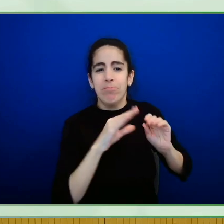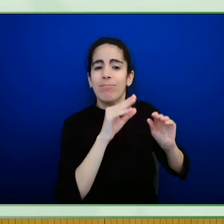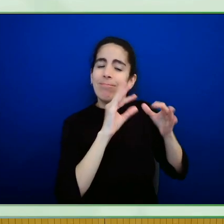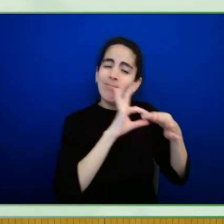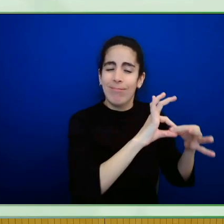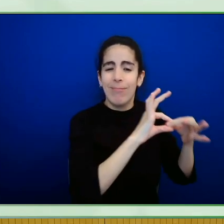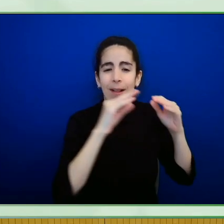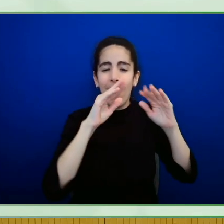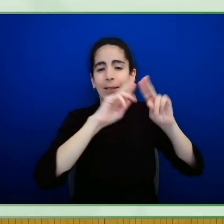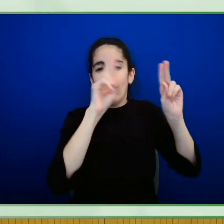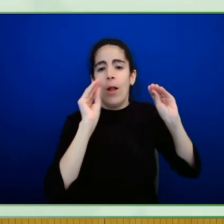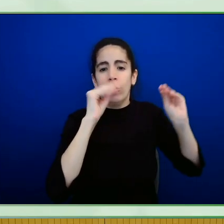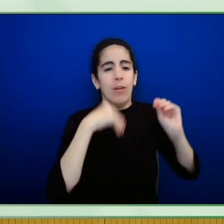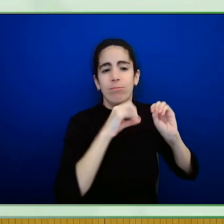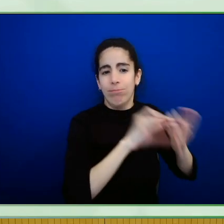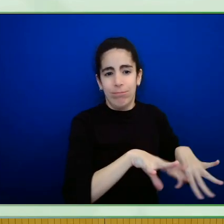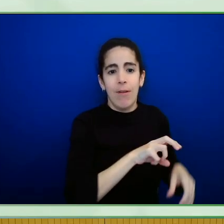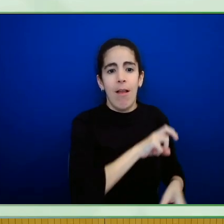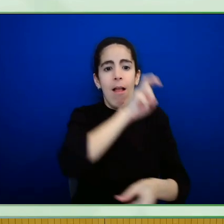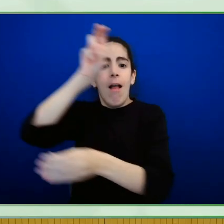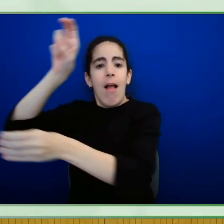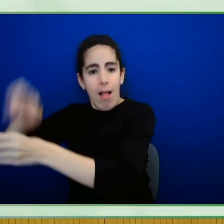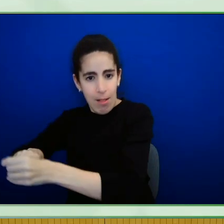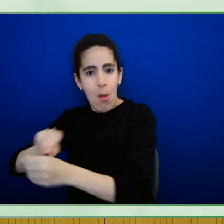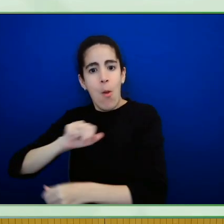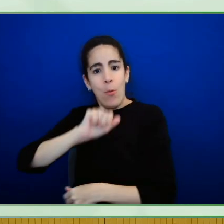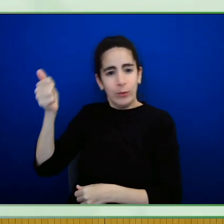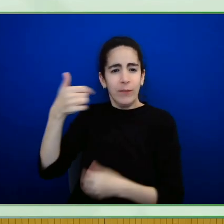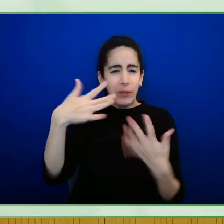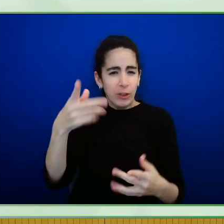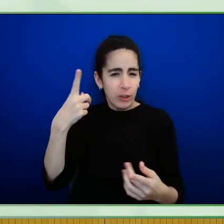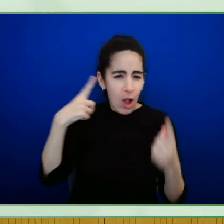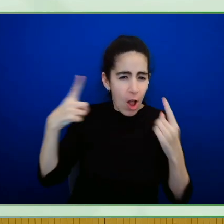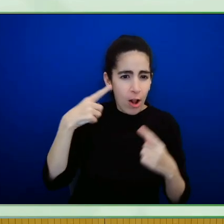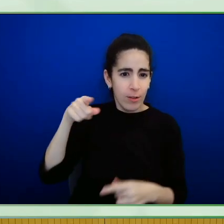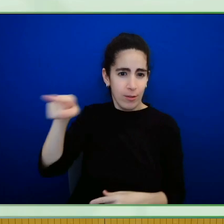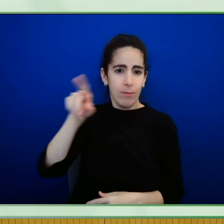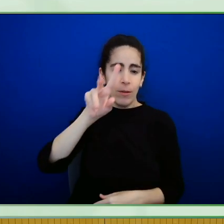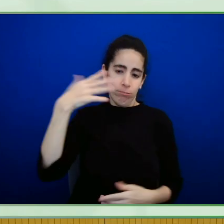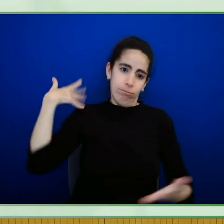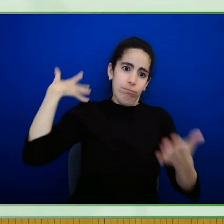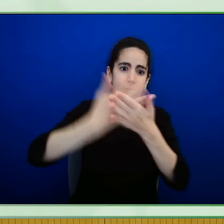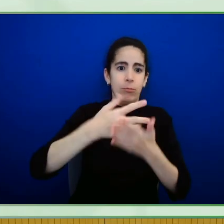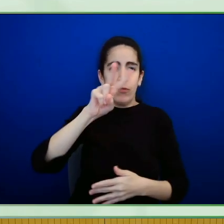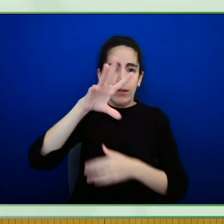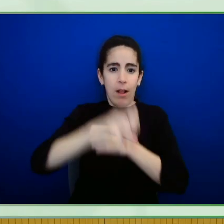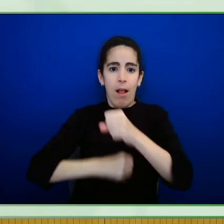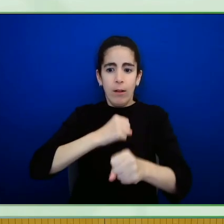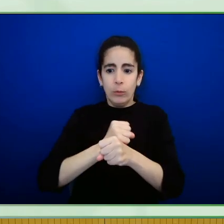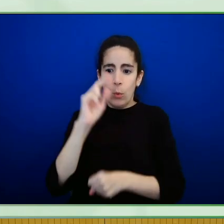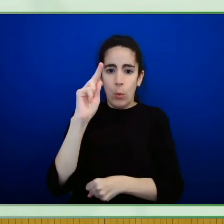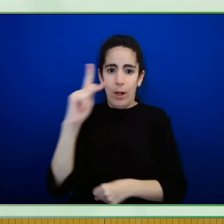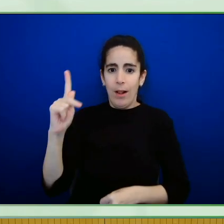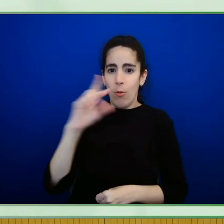of. It's a 25-year-old UK accessibility company, and I started up their US